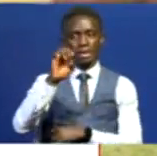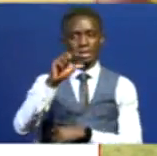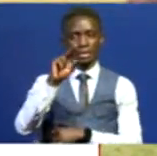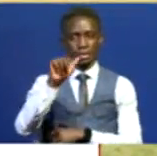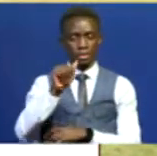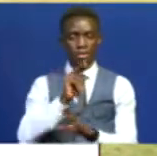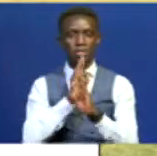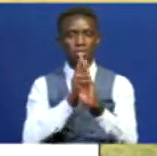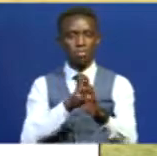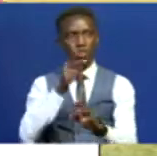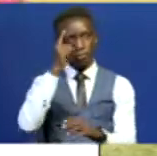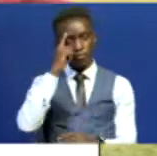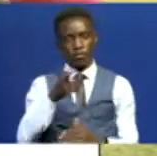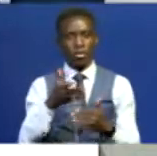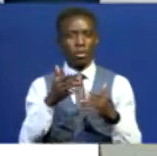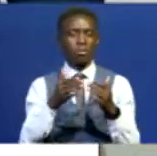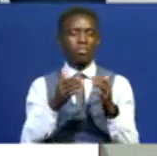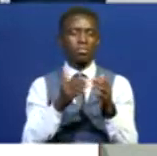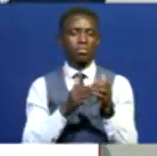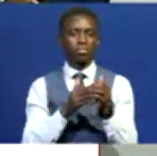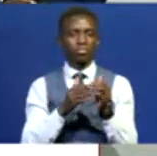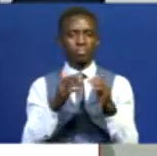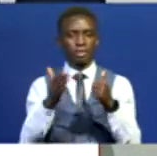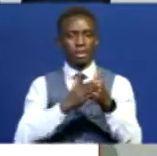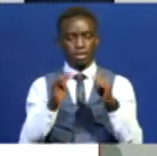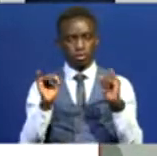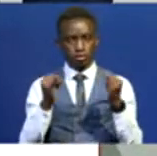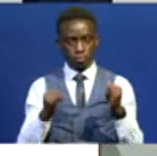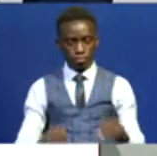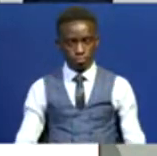for Prime Edition. Thank you, Regina. The independent